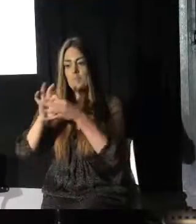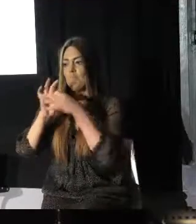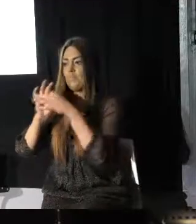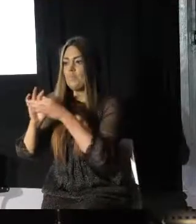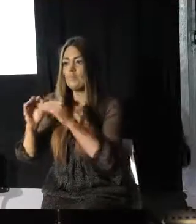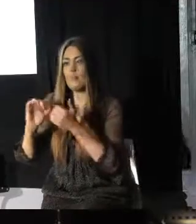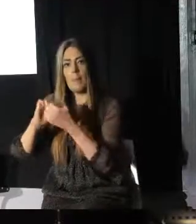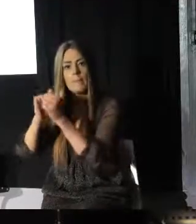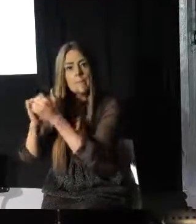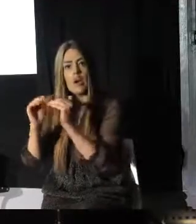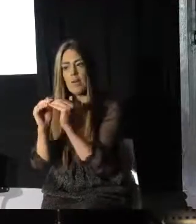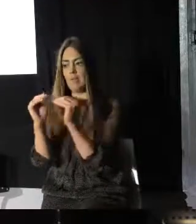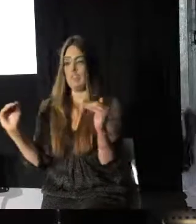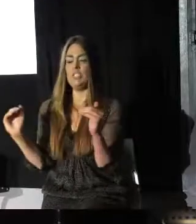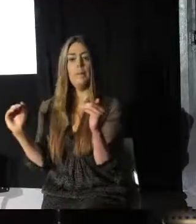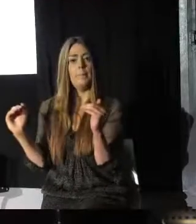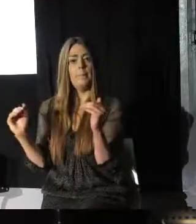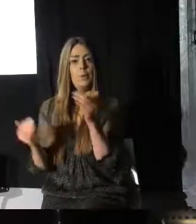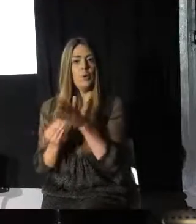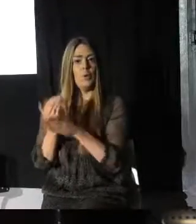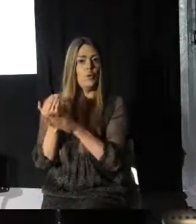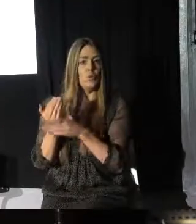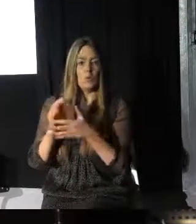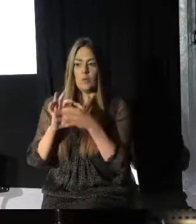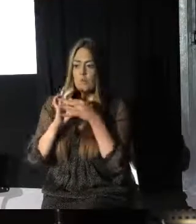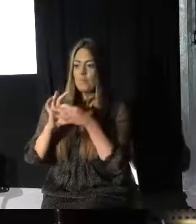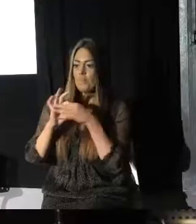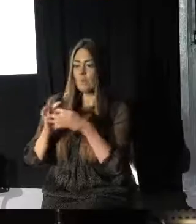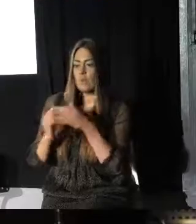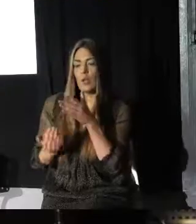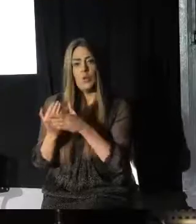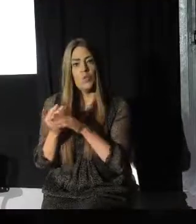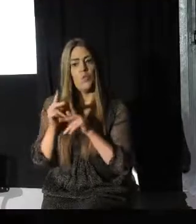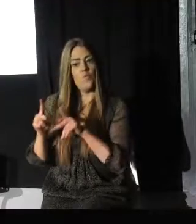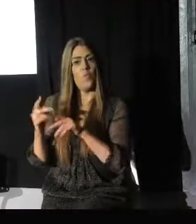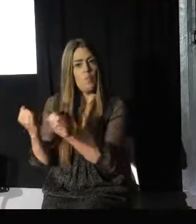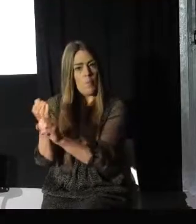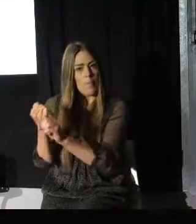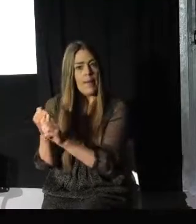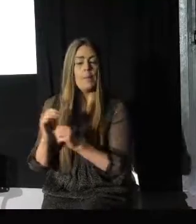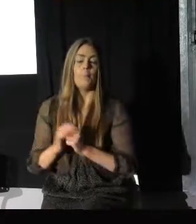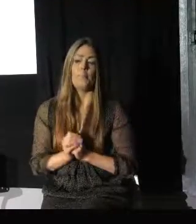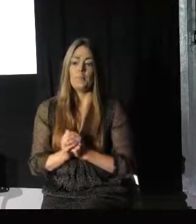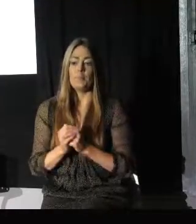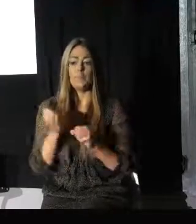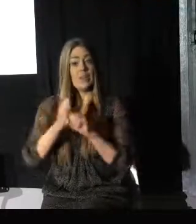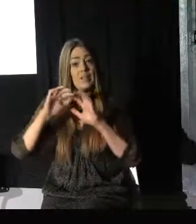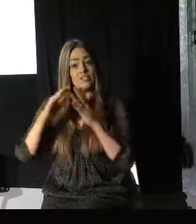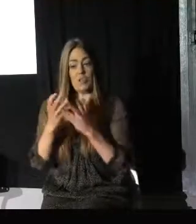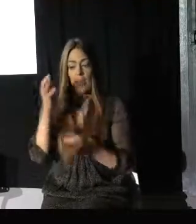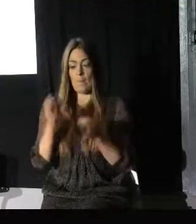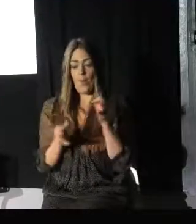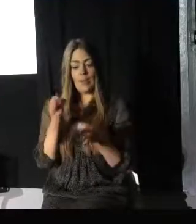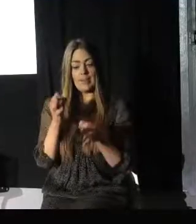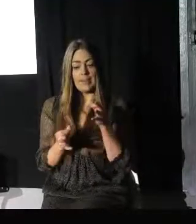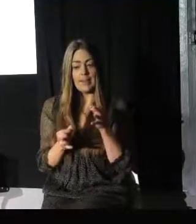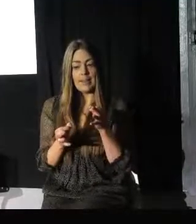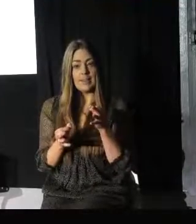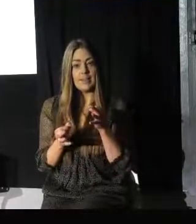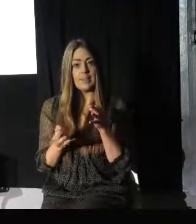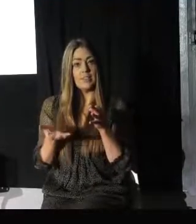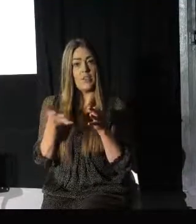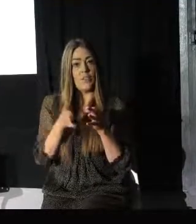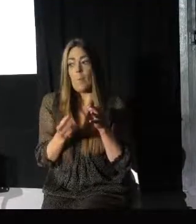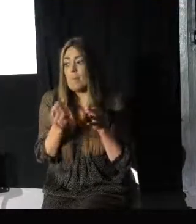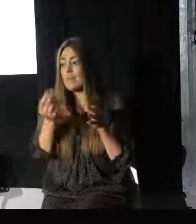new forms of reparation, new forms of repair. The geopolitics that we hear from